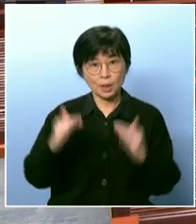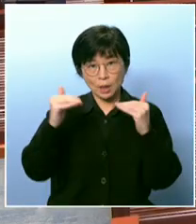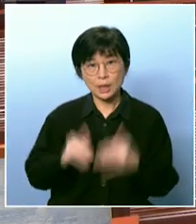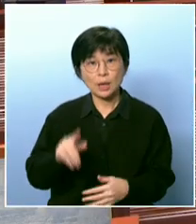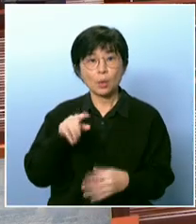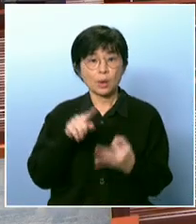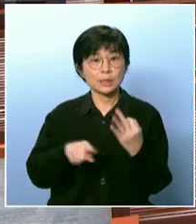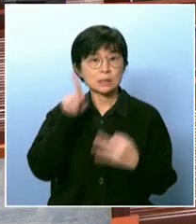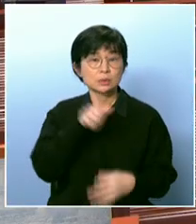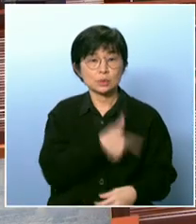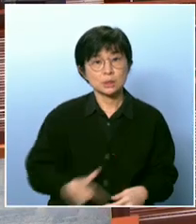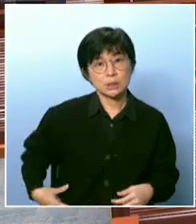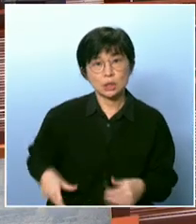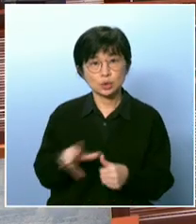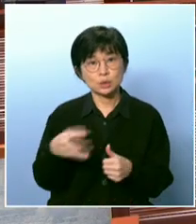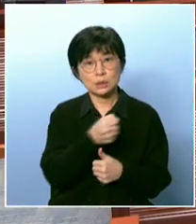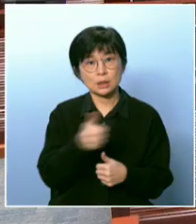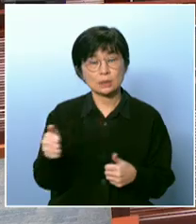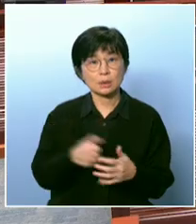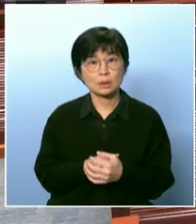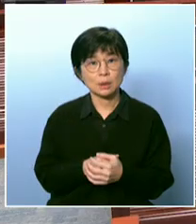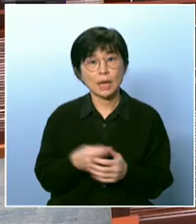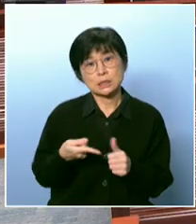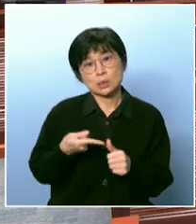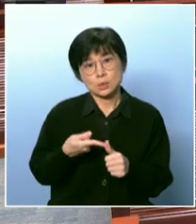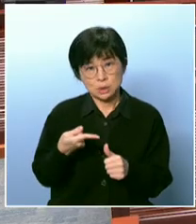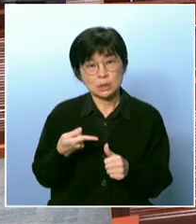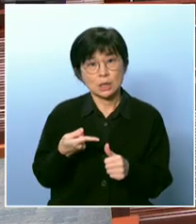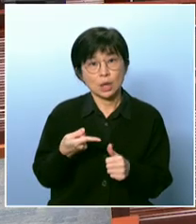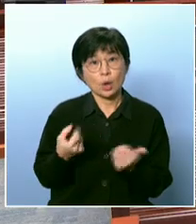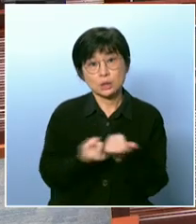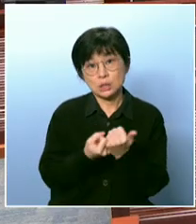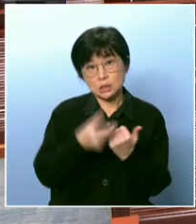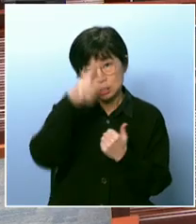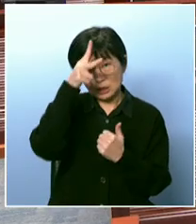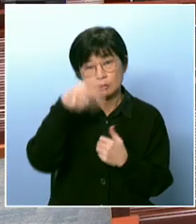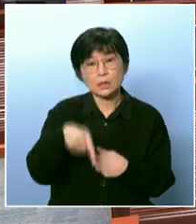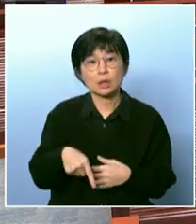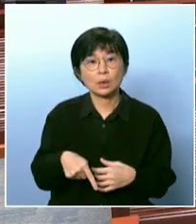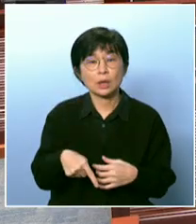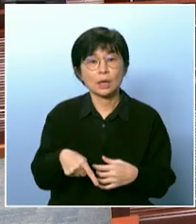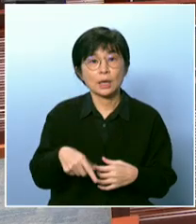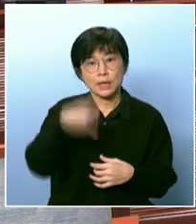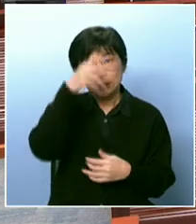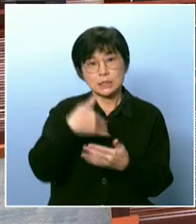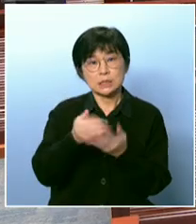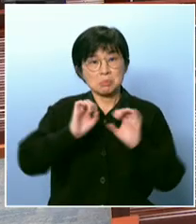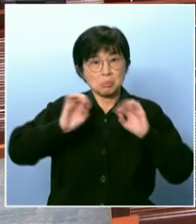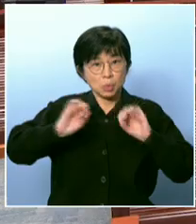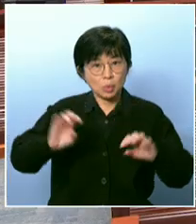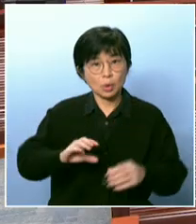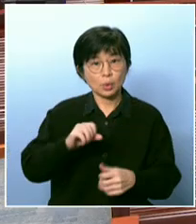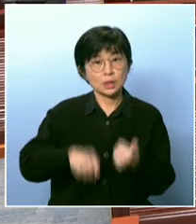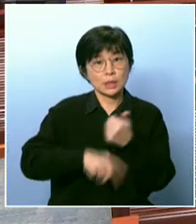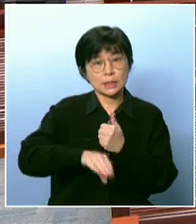that recommendation. We'll provide information after the meeting. Thank you. Mr. Chao Siu-chung. Thank you,